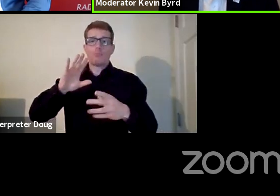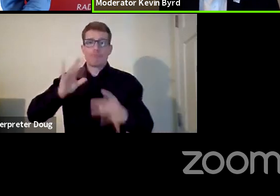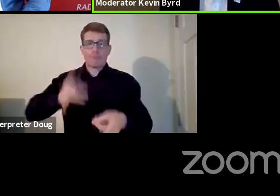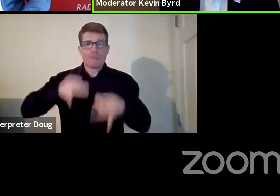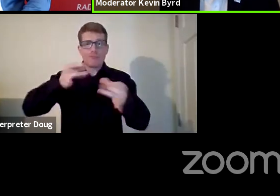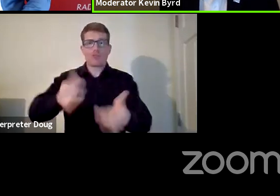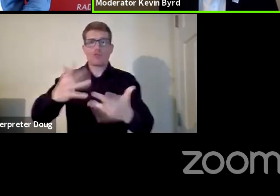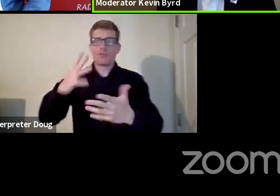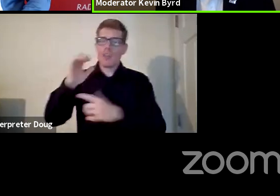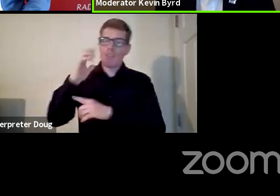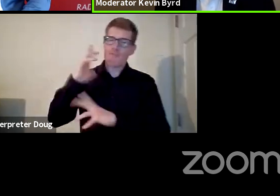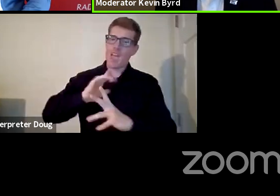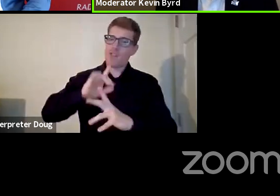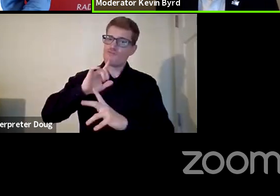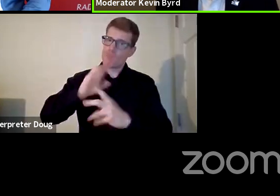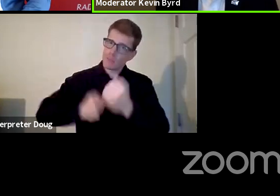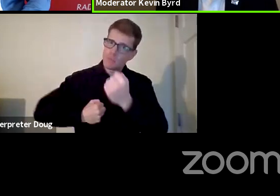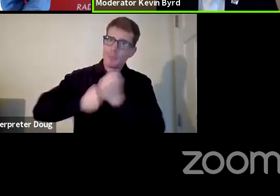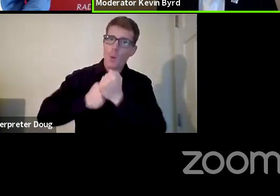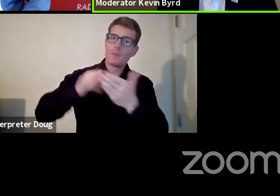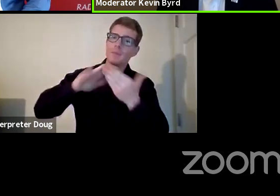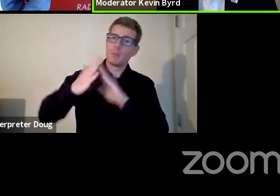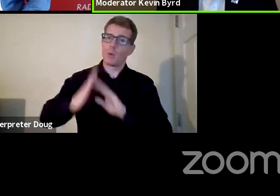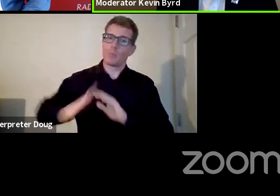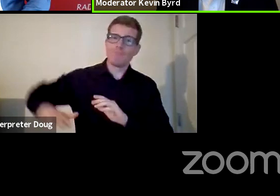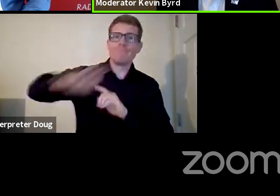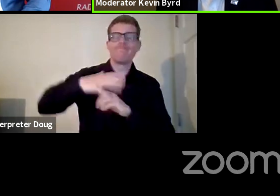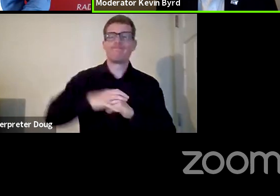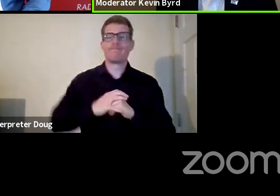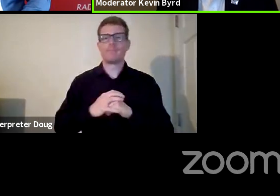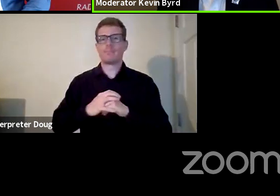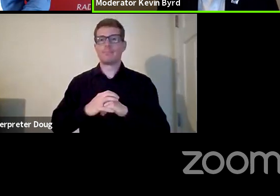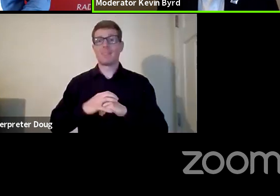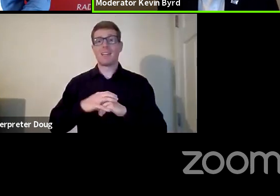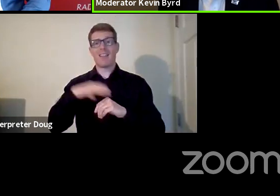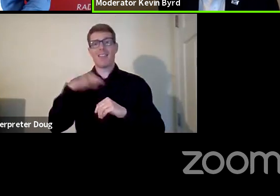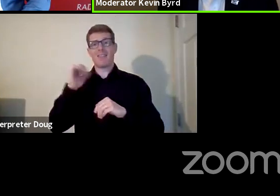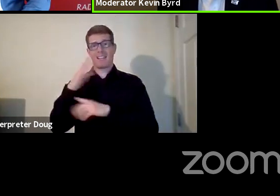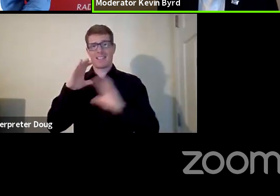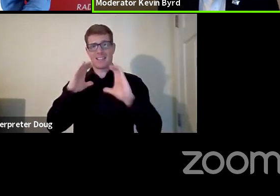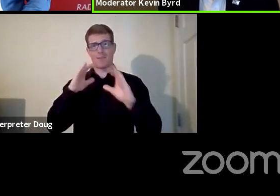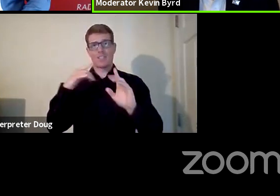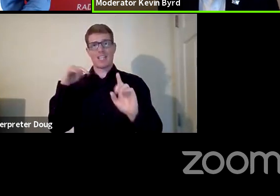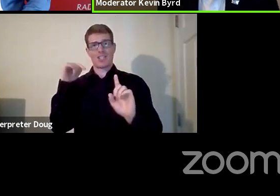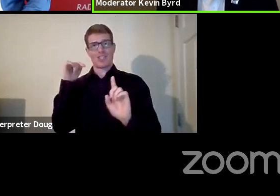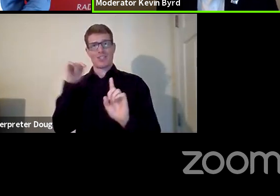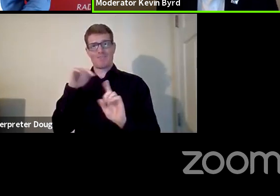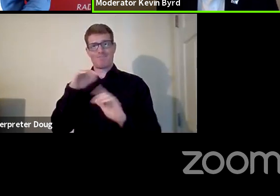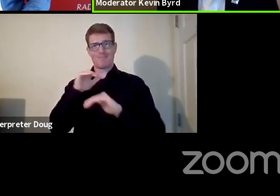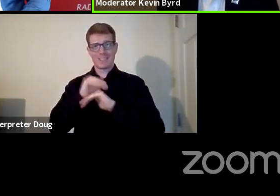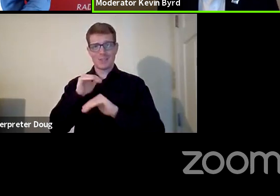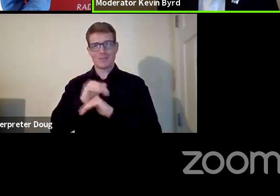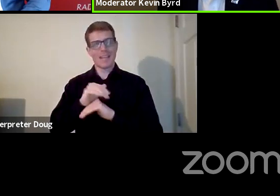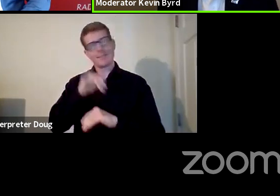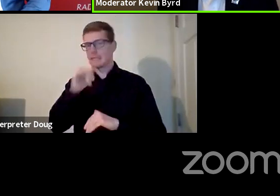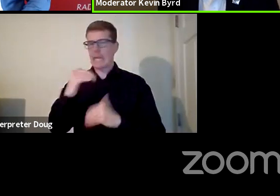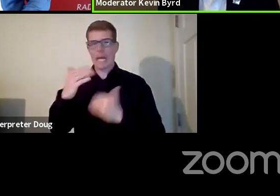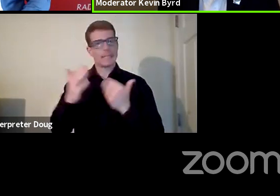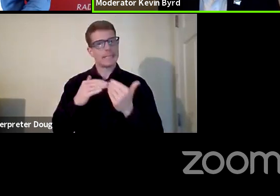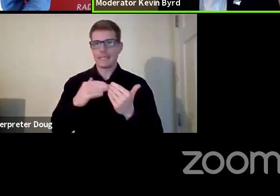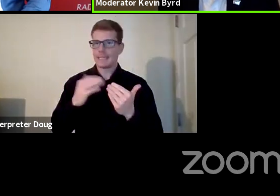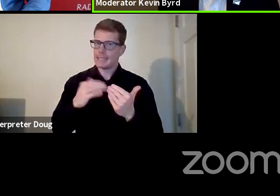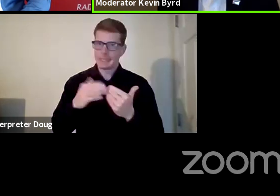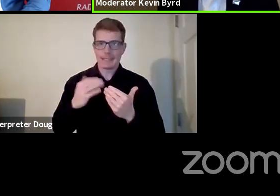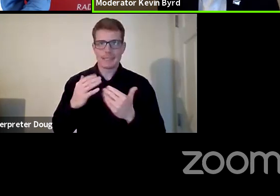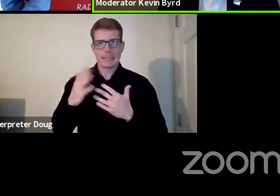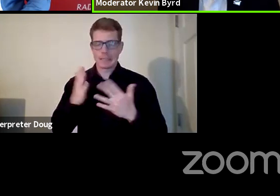on our conversation this evening, it has not been an easy task for you to maneuver the operations back in March, through the summer, and now heading into